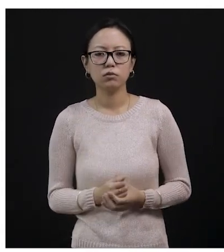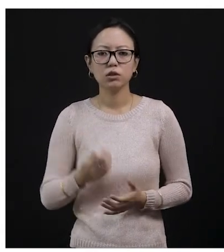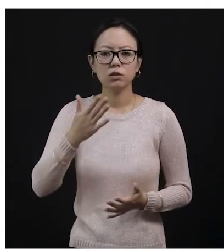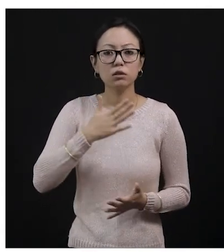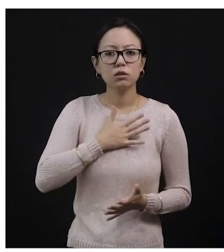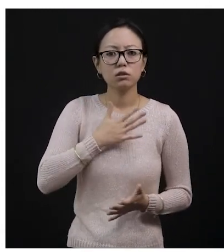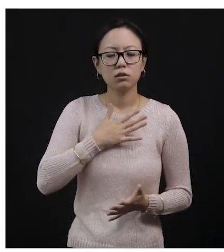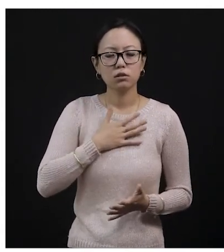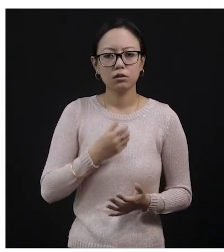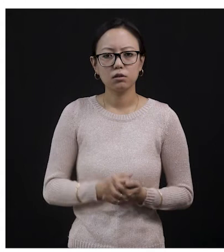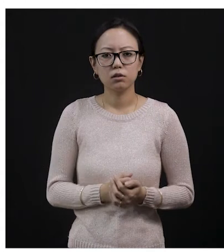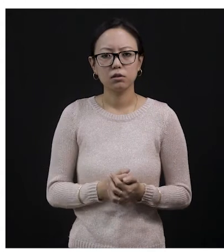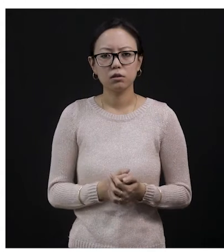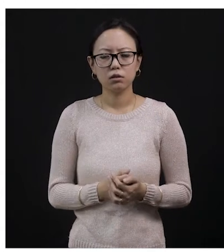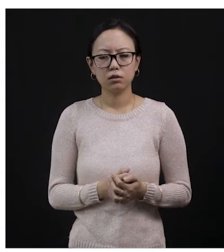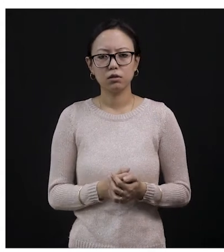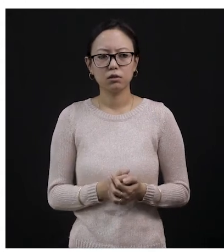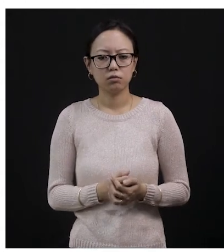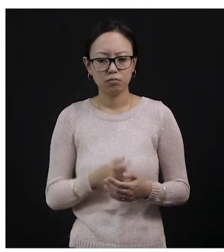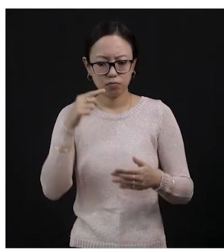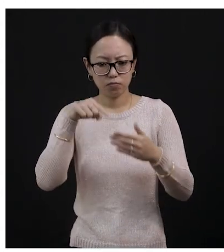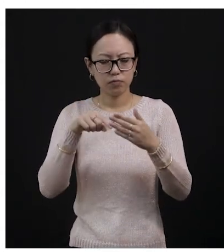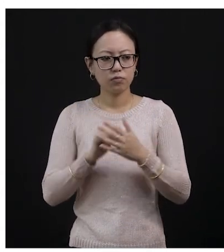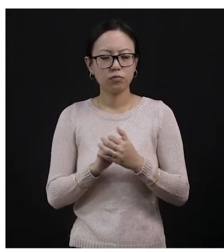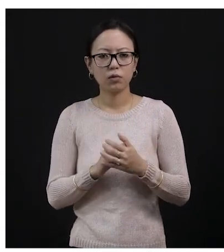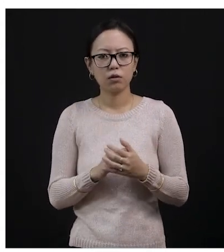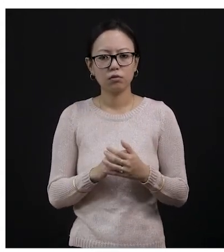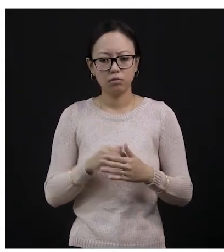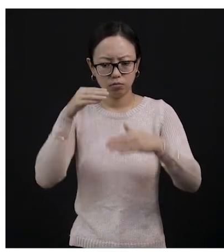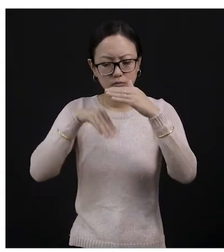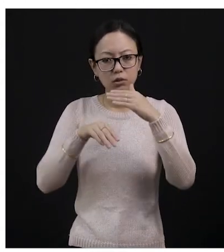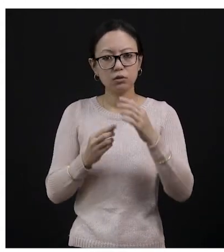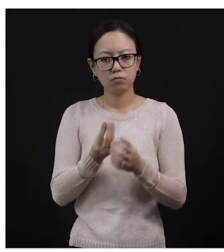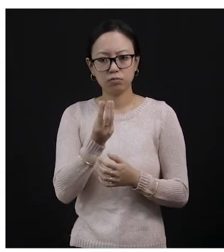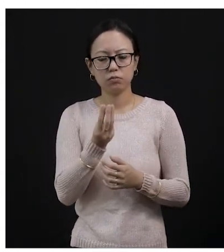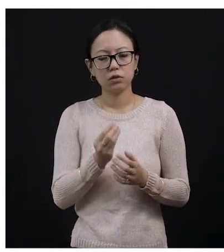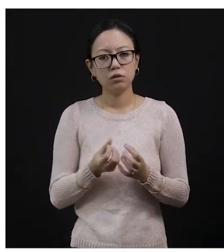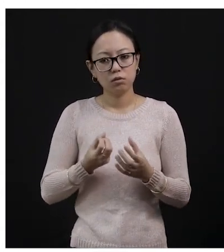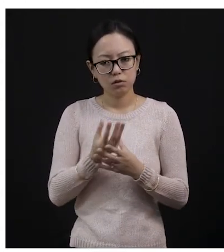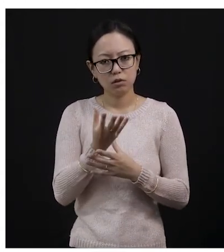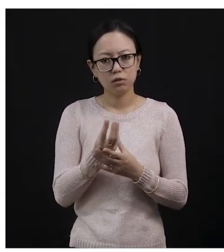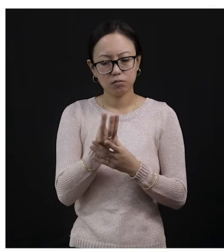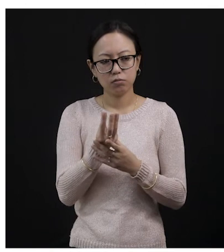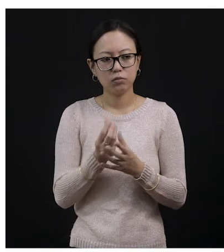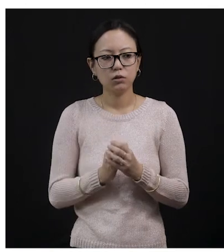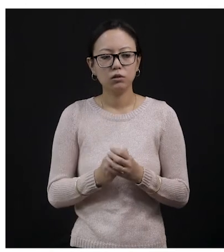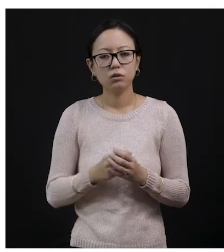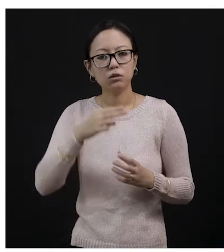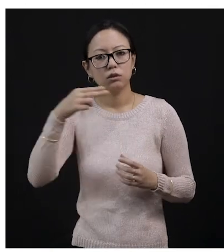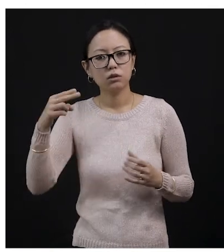part, which you can see below the colorful part, see? Below the flower, this is known as the